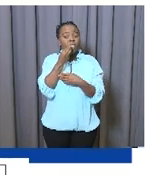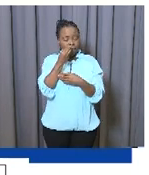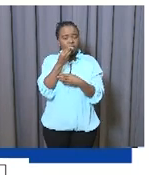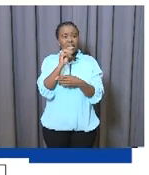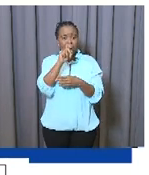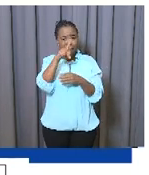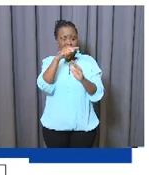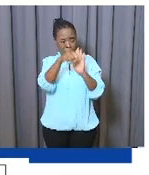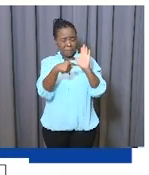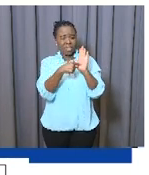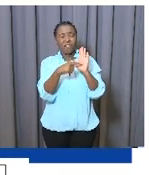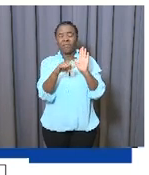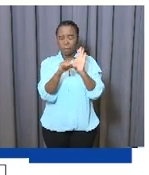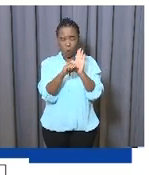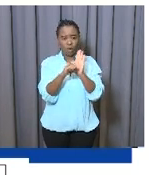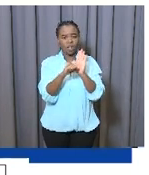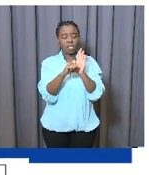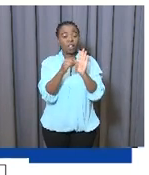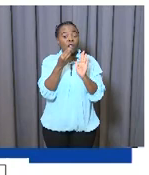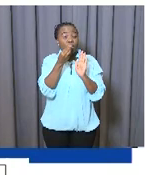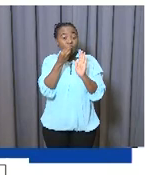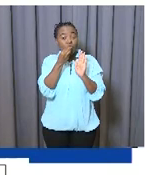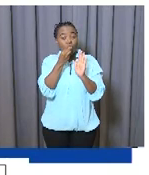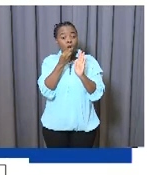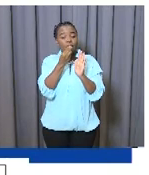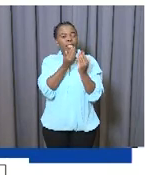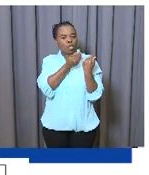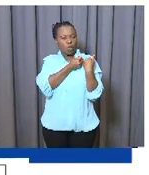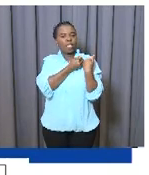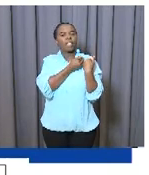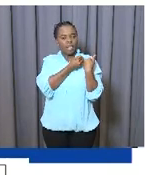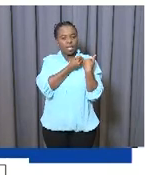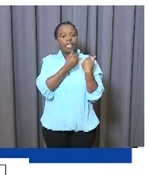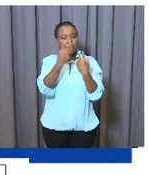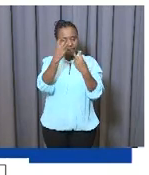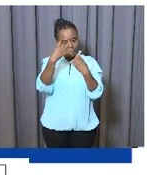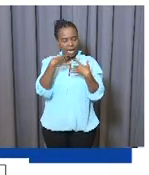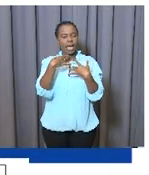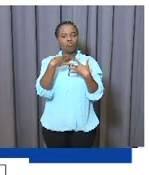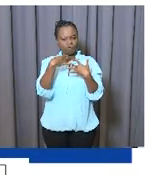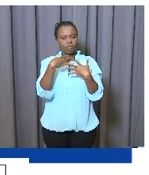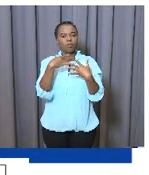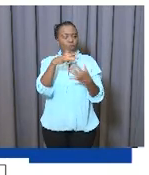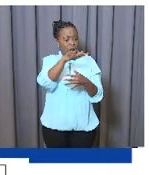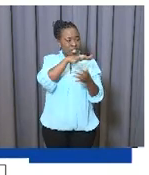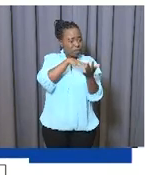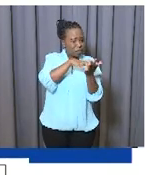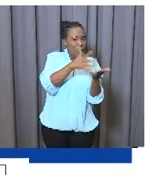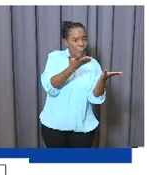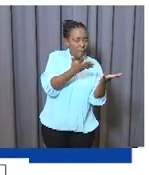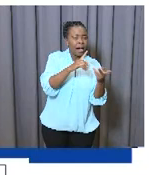When we deal with food security, we are also informed already by where is vulnerability and where is the